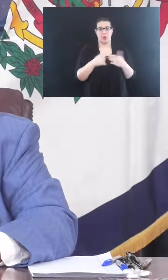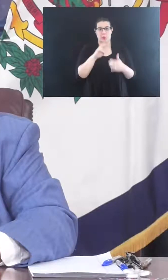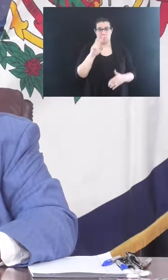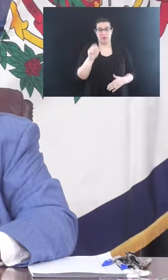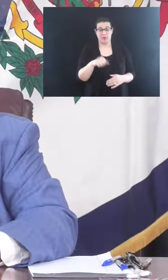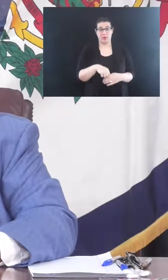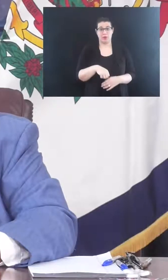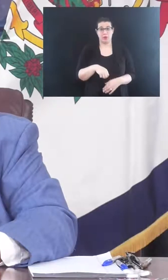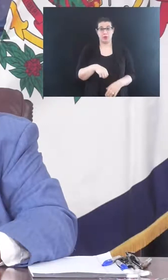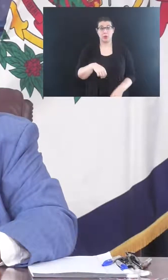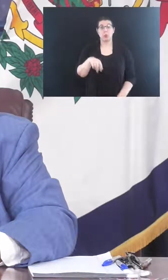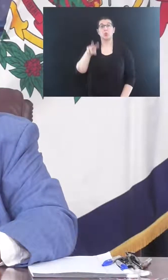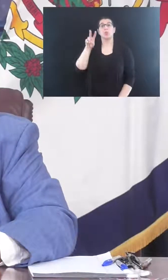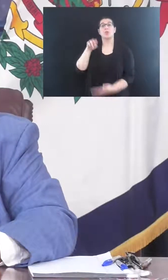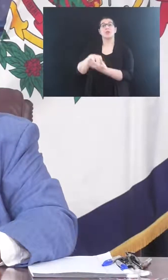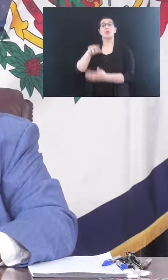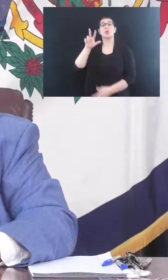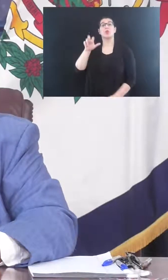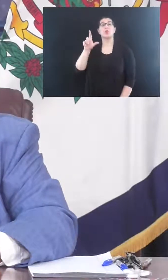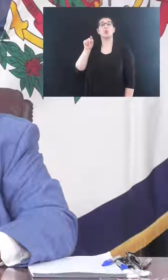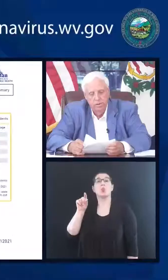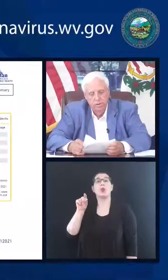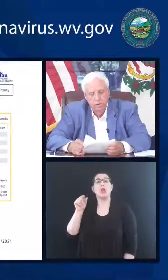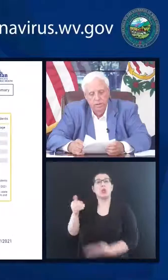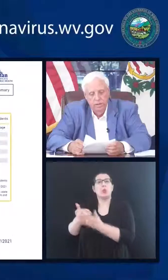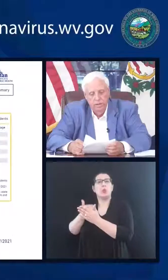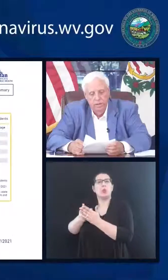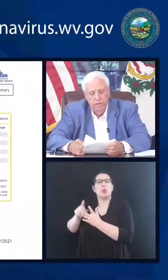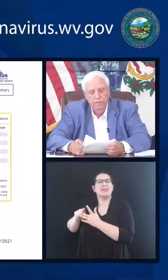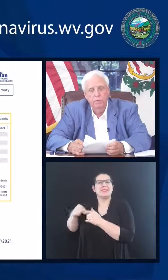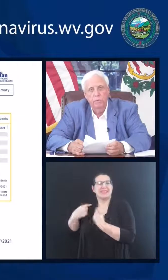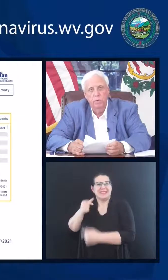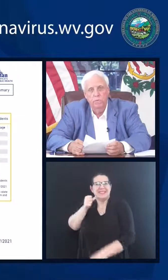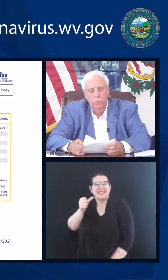2,320 new positive cases since yesterday. An